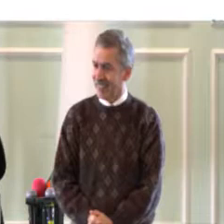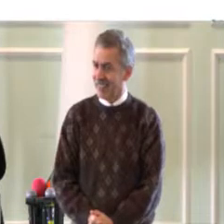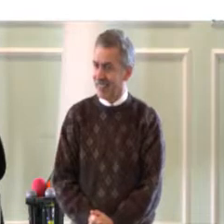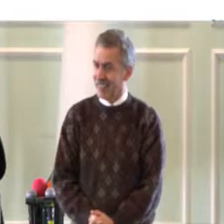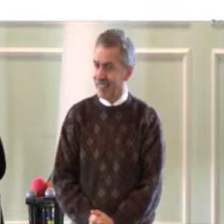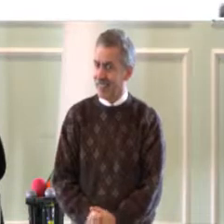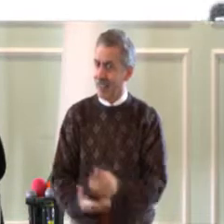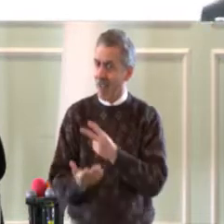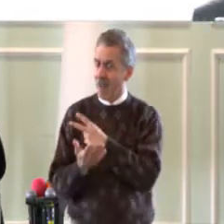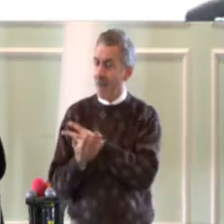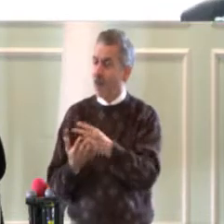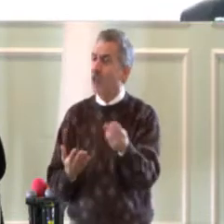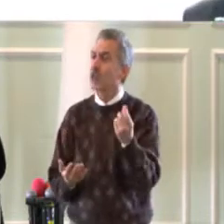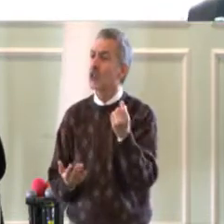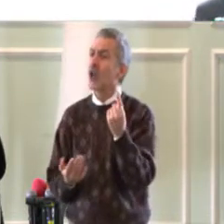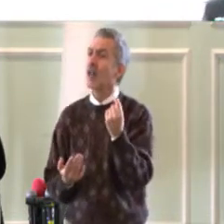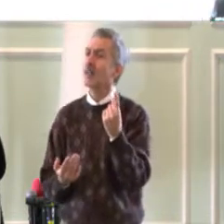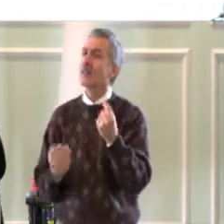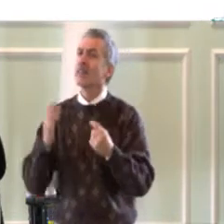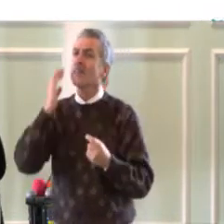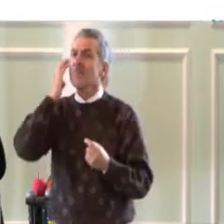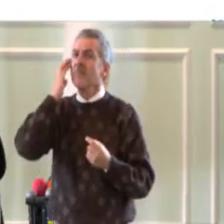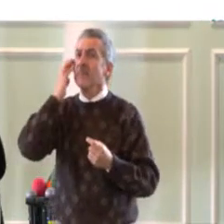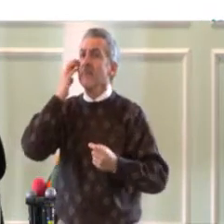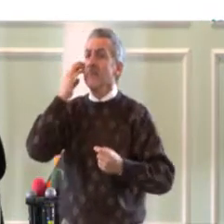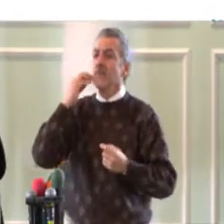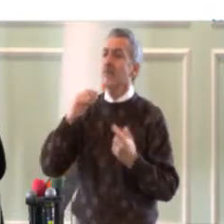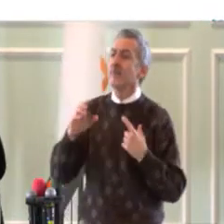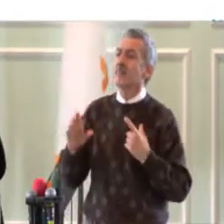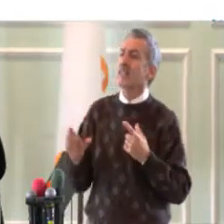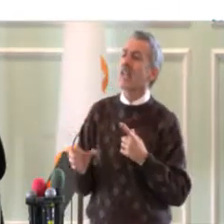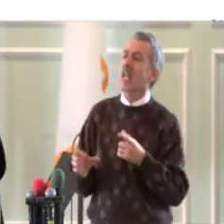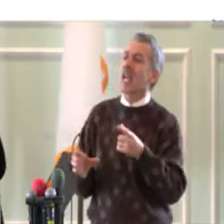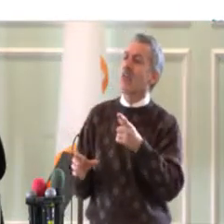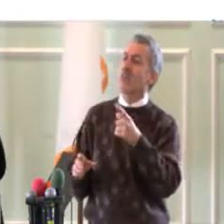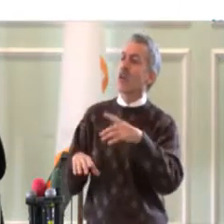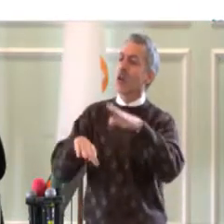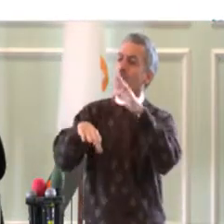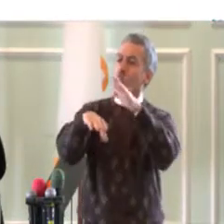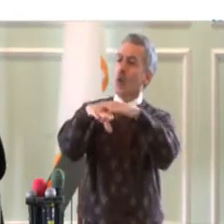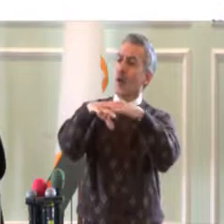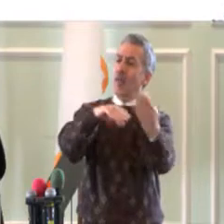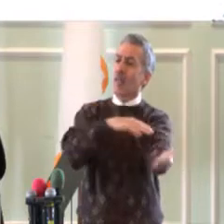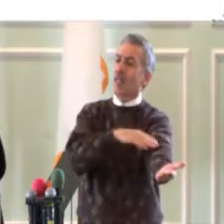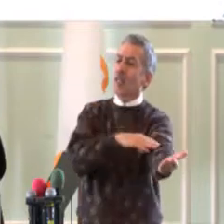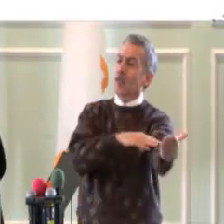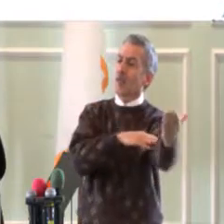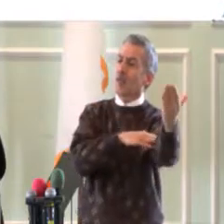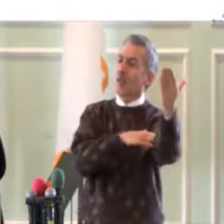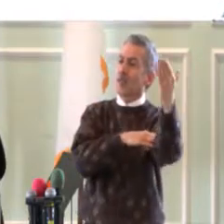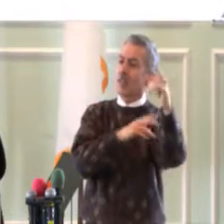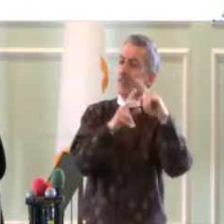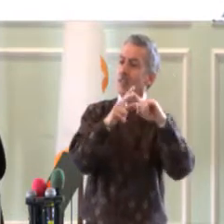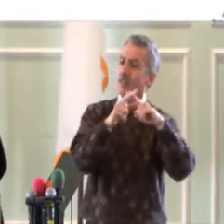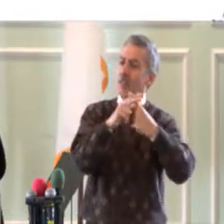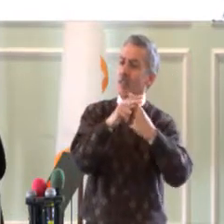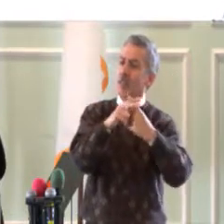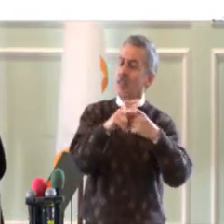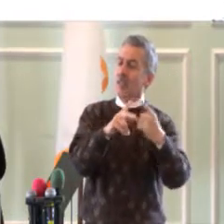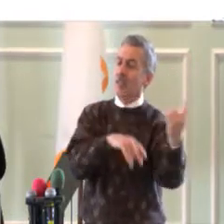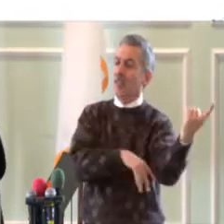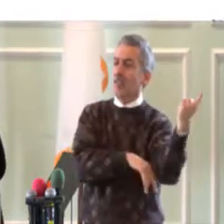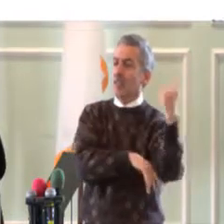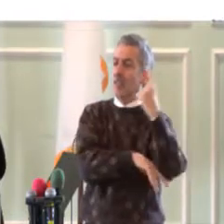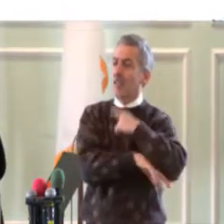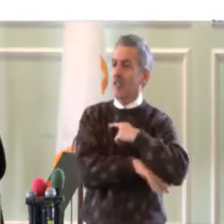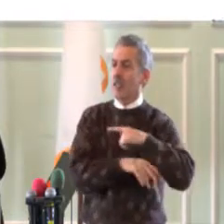In verse 12, it says, "Have you commanded the morning since your days began and caused the